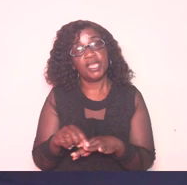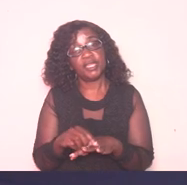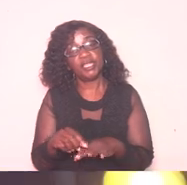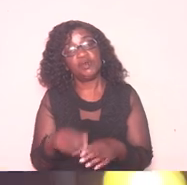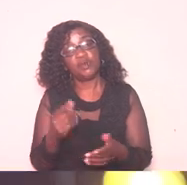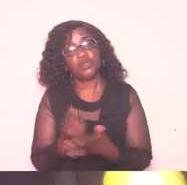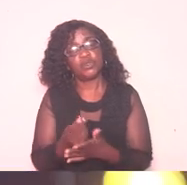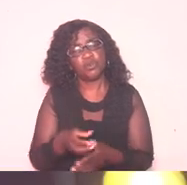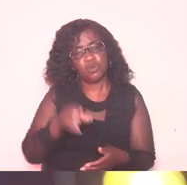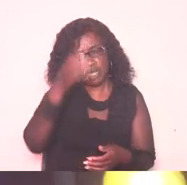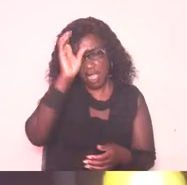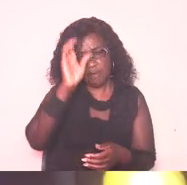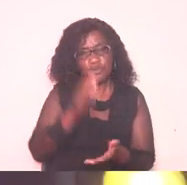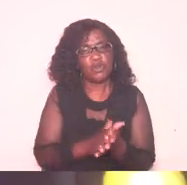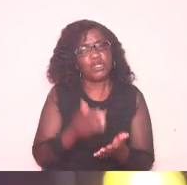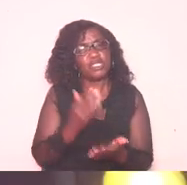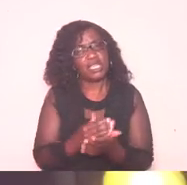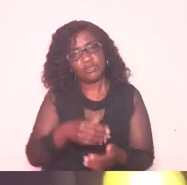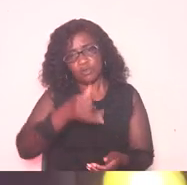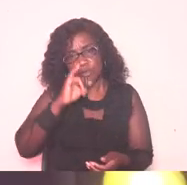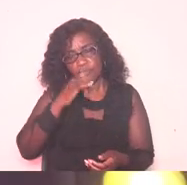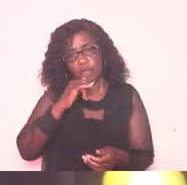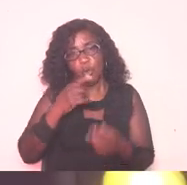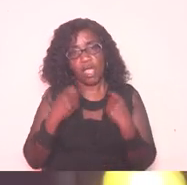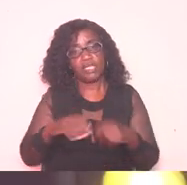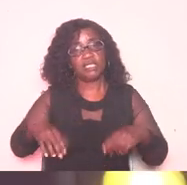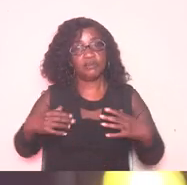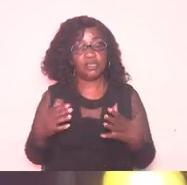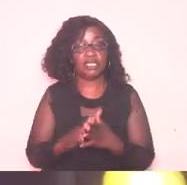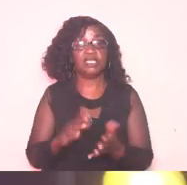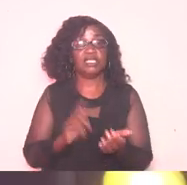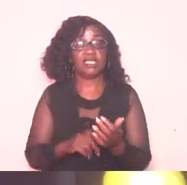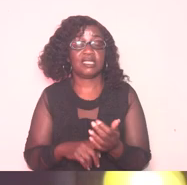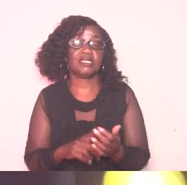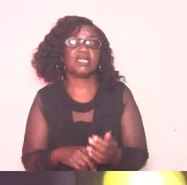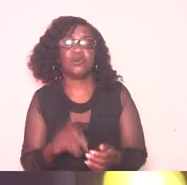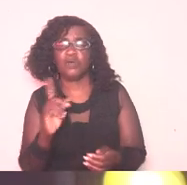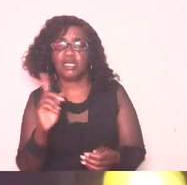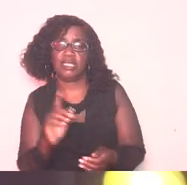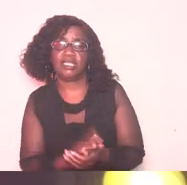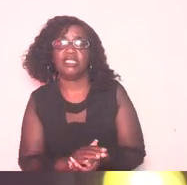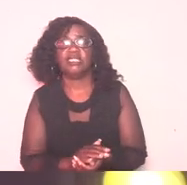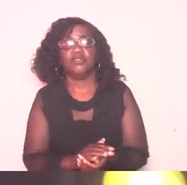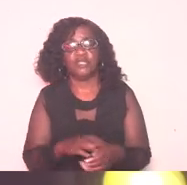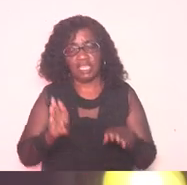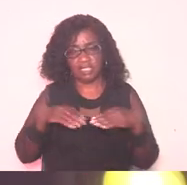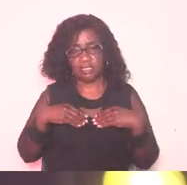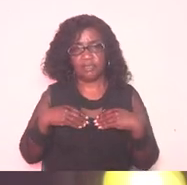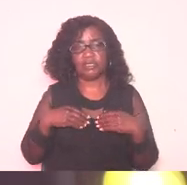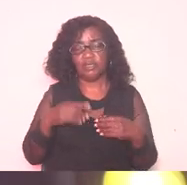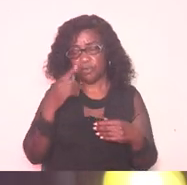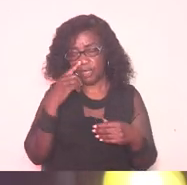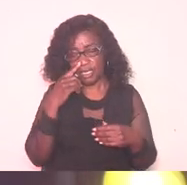go into a club or for you to buy alcohol, right, why exactly is it so important that sex alone is being made to be considered at the age of 16, right?